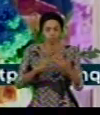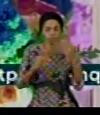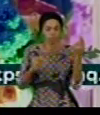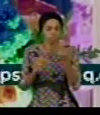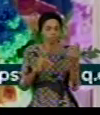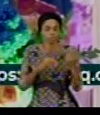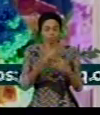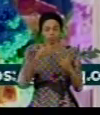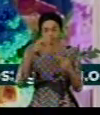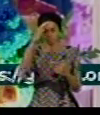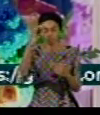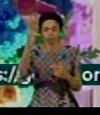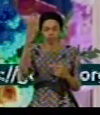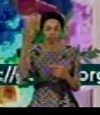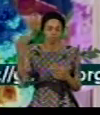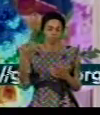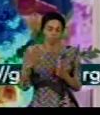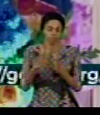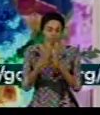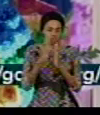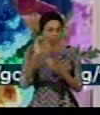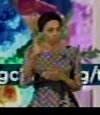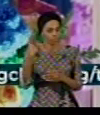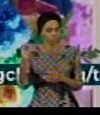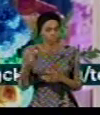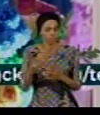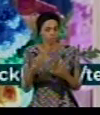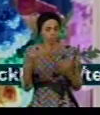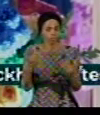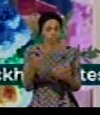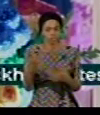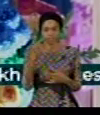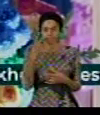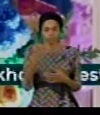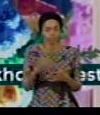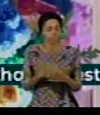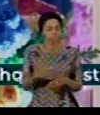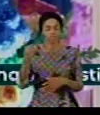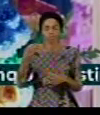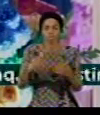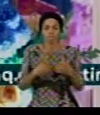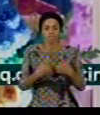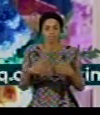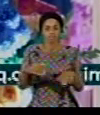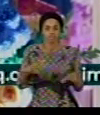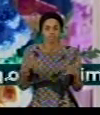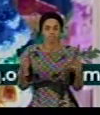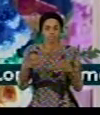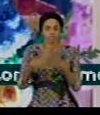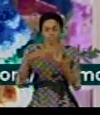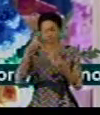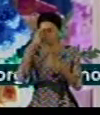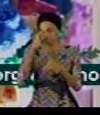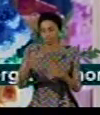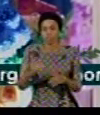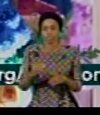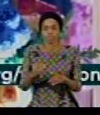As you have seen me today, God has done a great things in my life. I was a